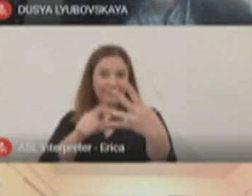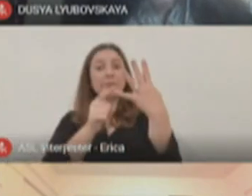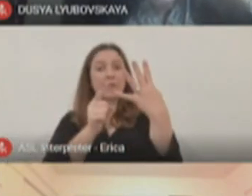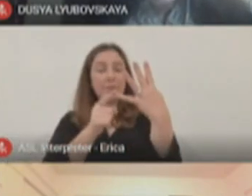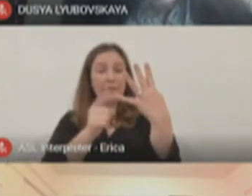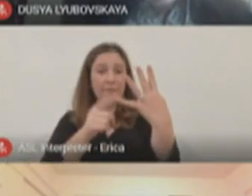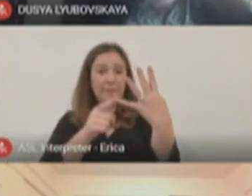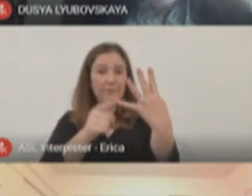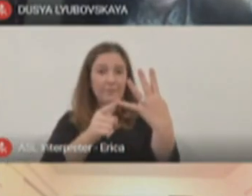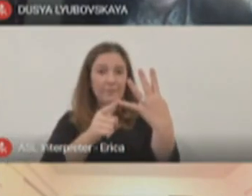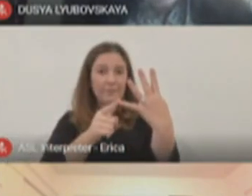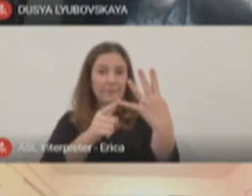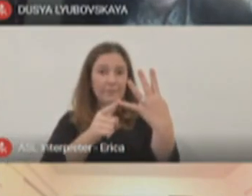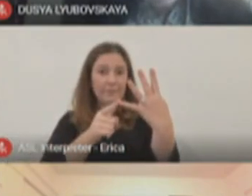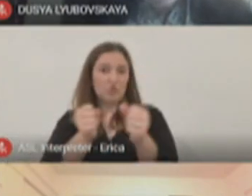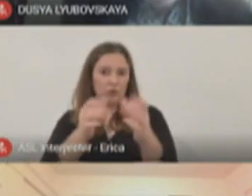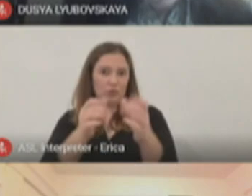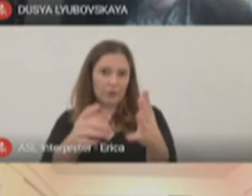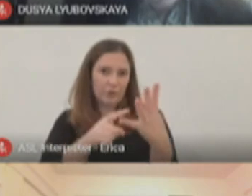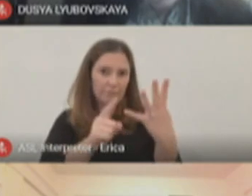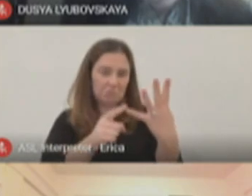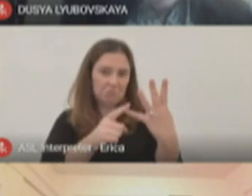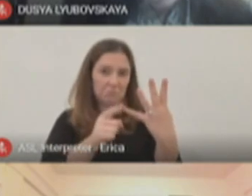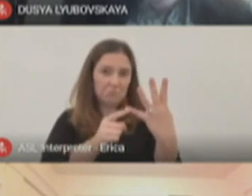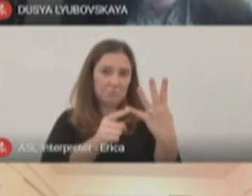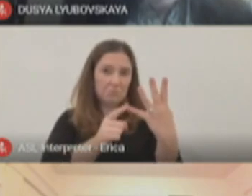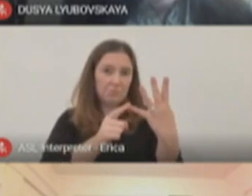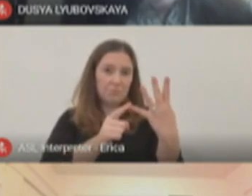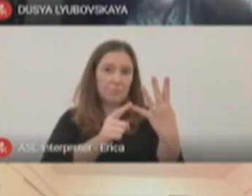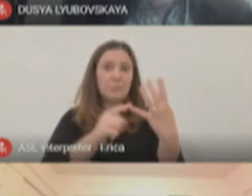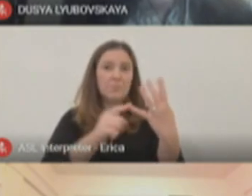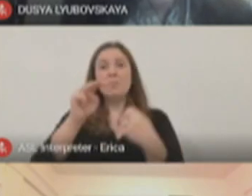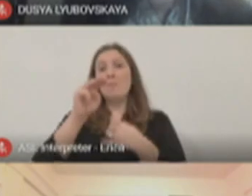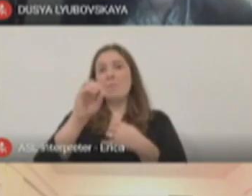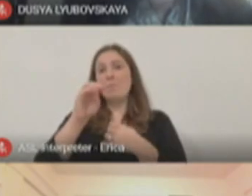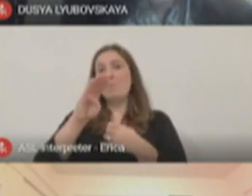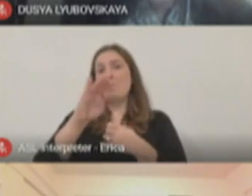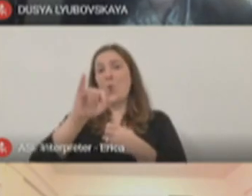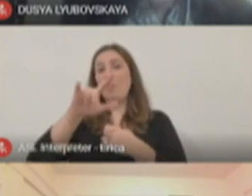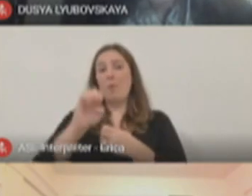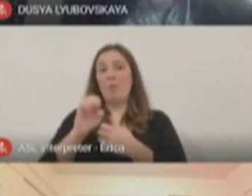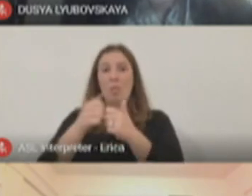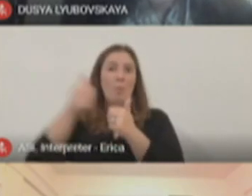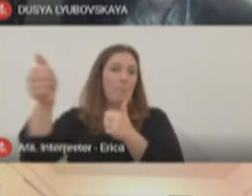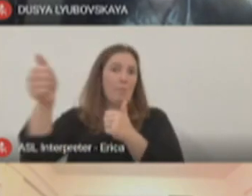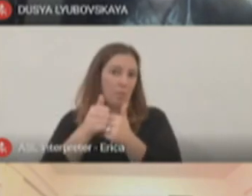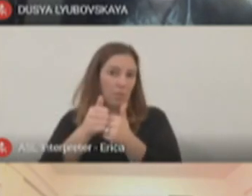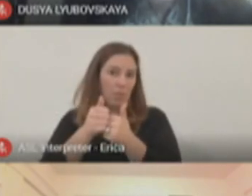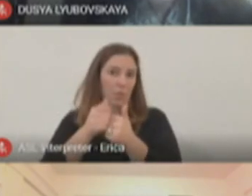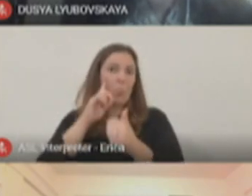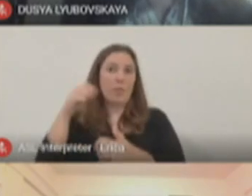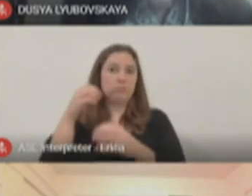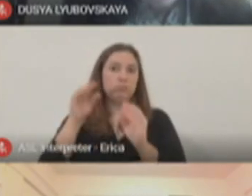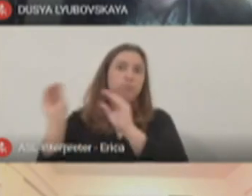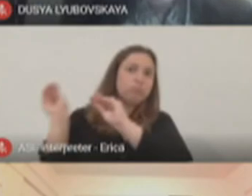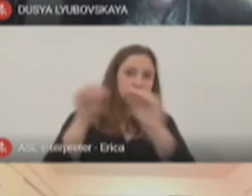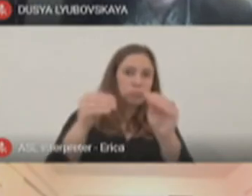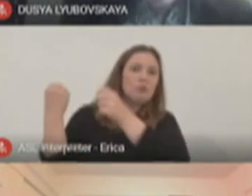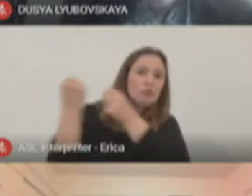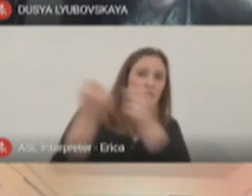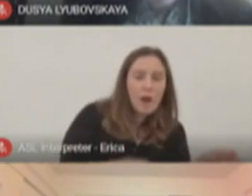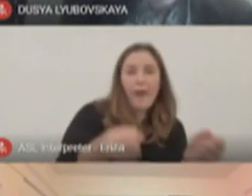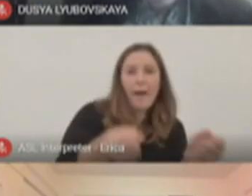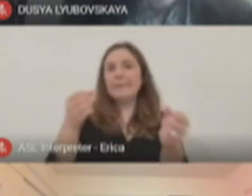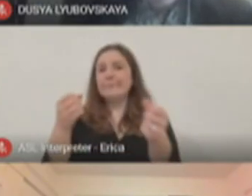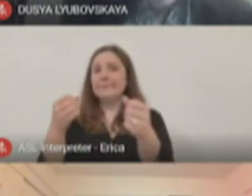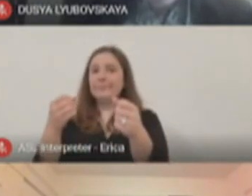the fourth strategy in this approach is mobile clinics. That's where we're bringing clinics to people, because we know not